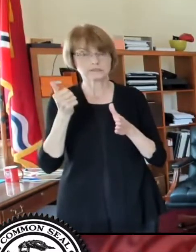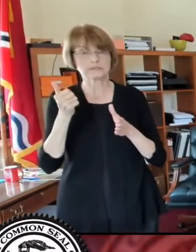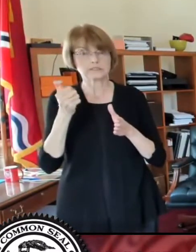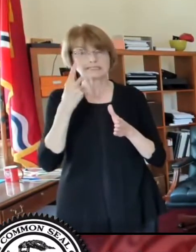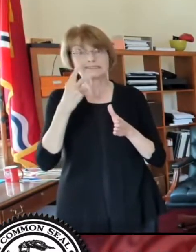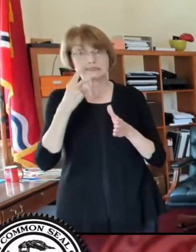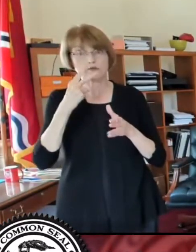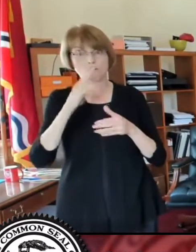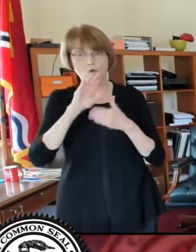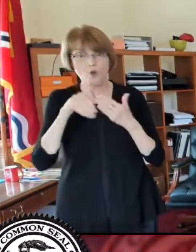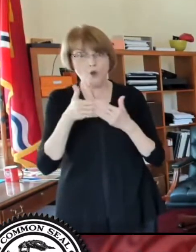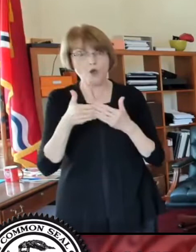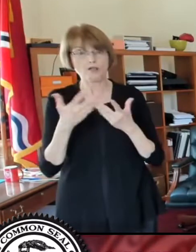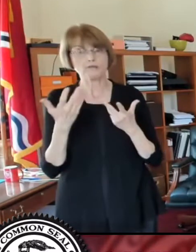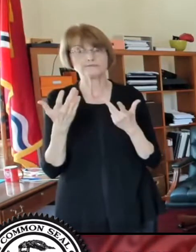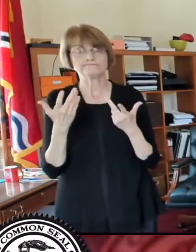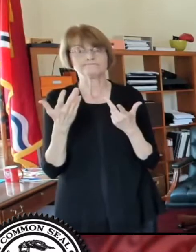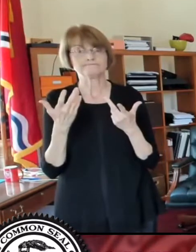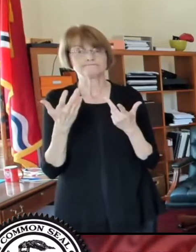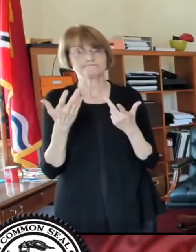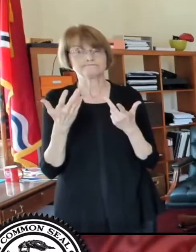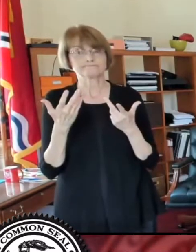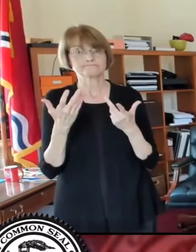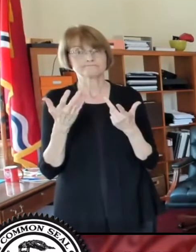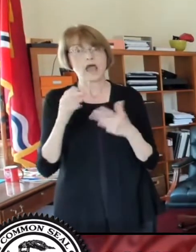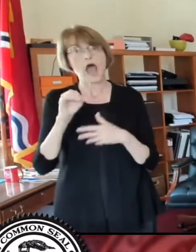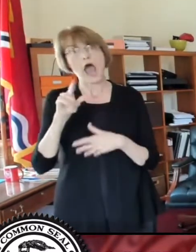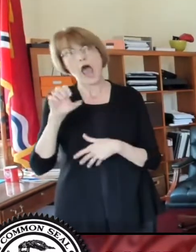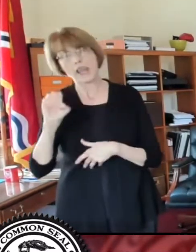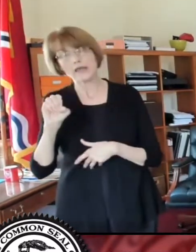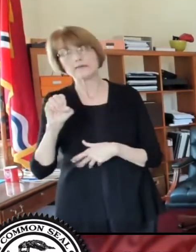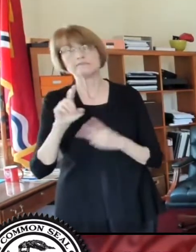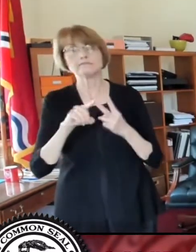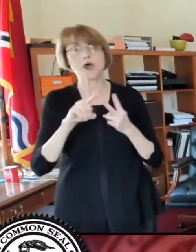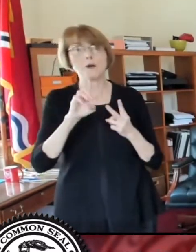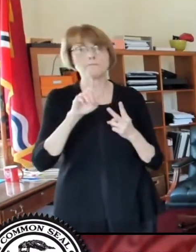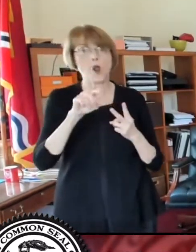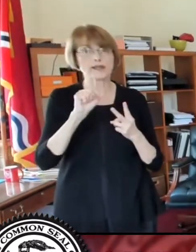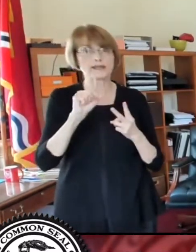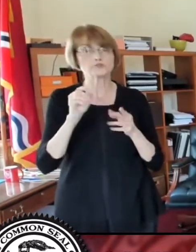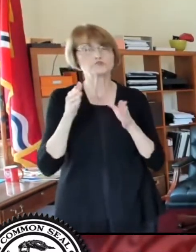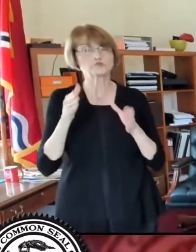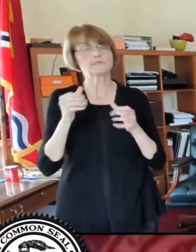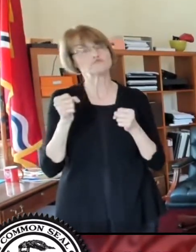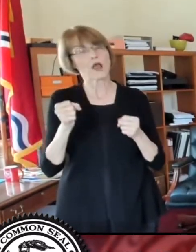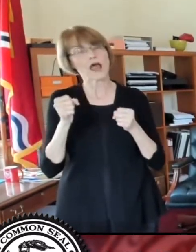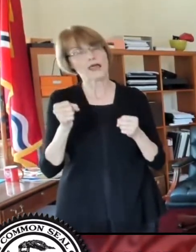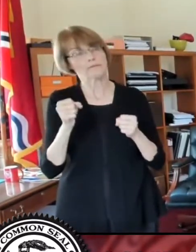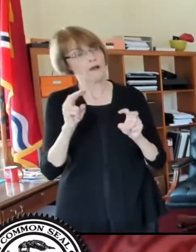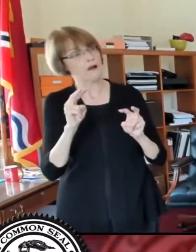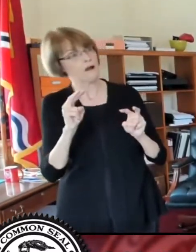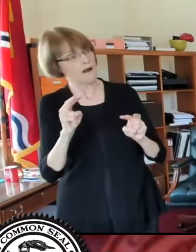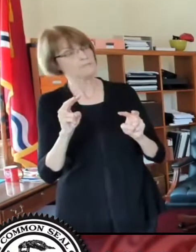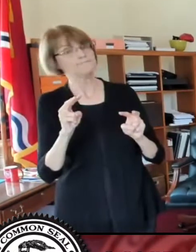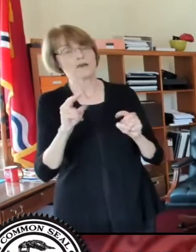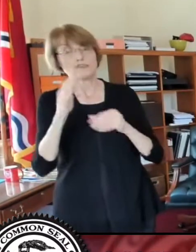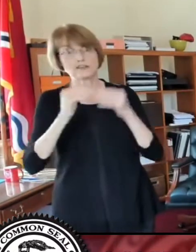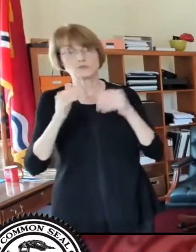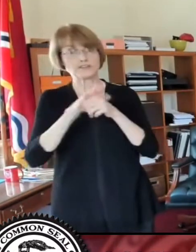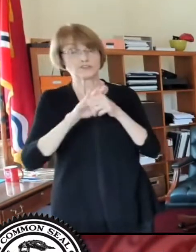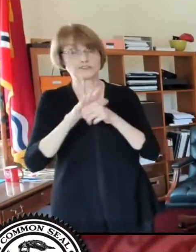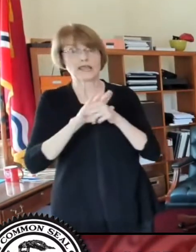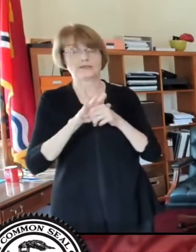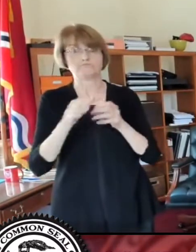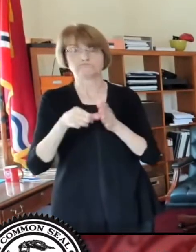it. You'll see Olive or Market, either one. And you will see the construction site. It's quite impressive.